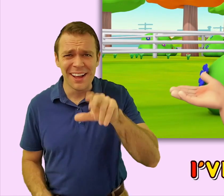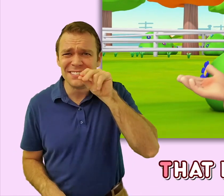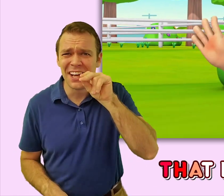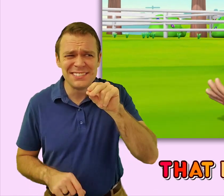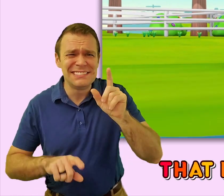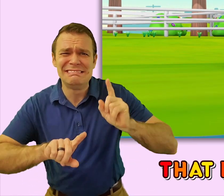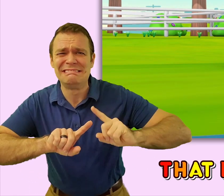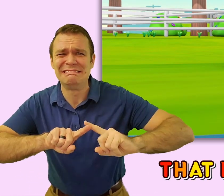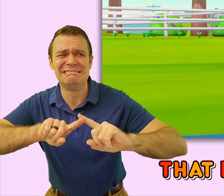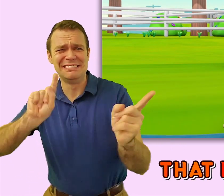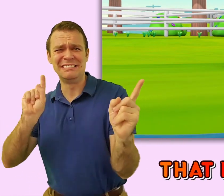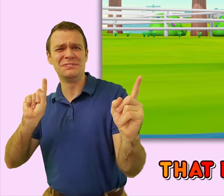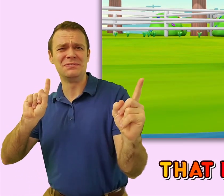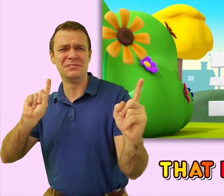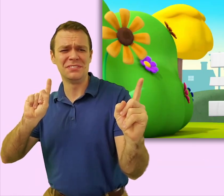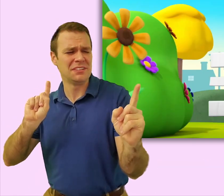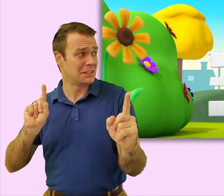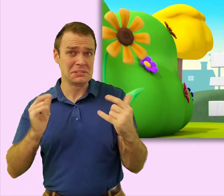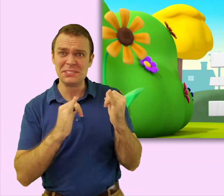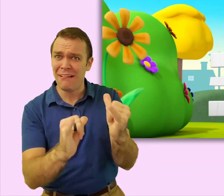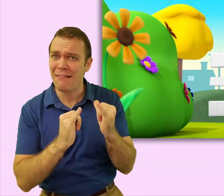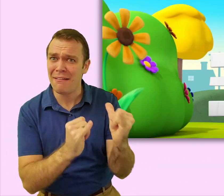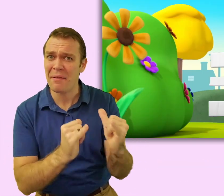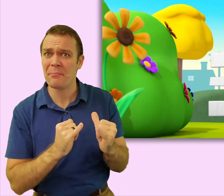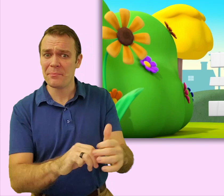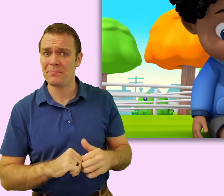never seen ducks that look like that before. Me